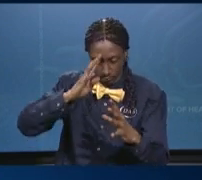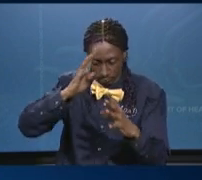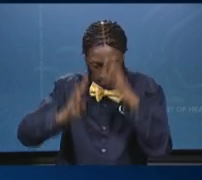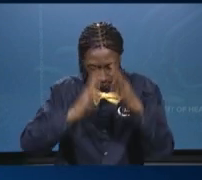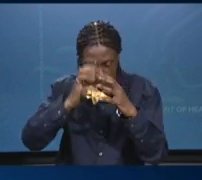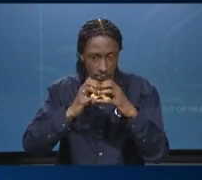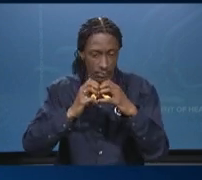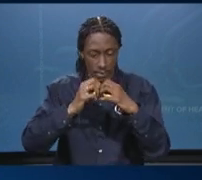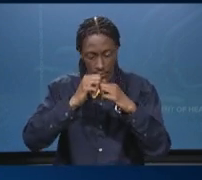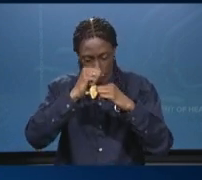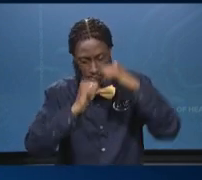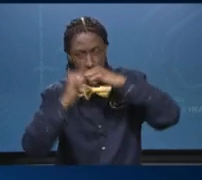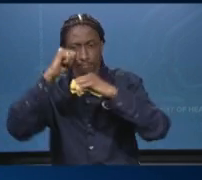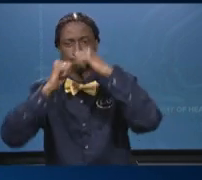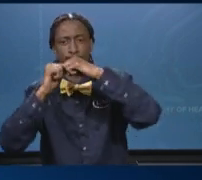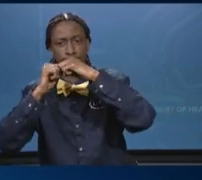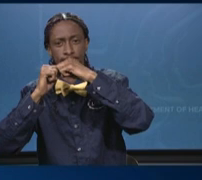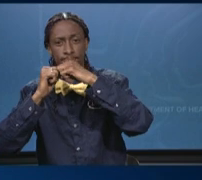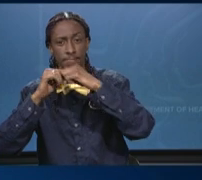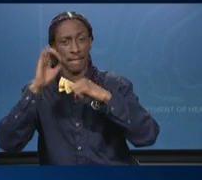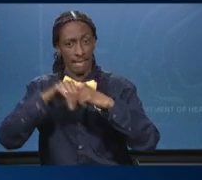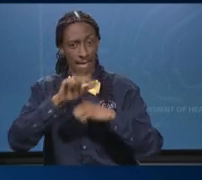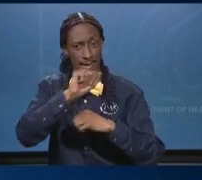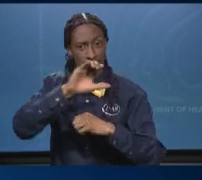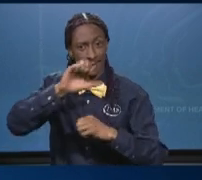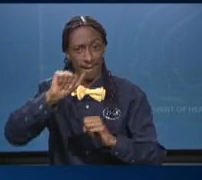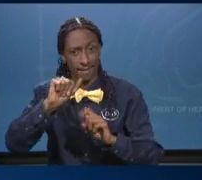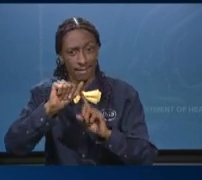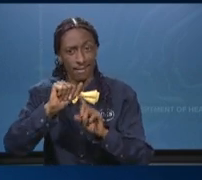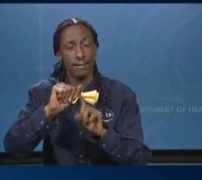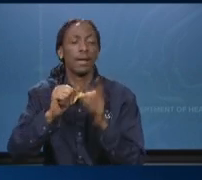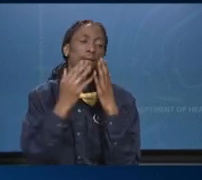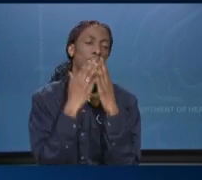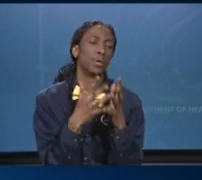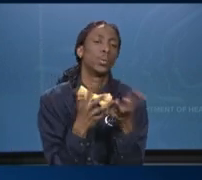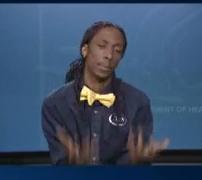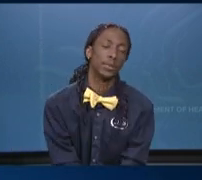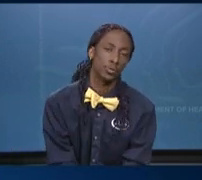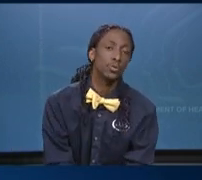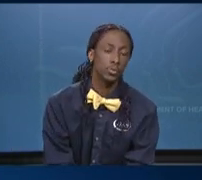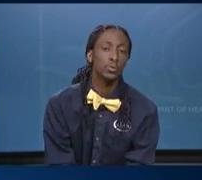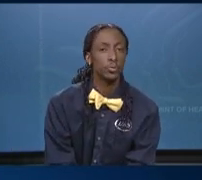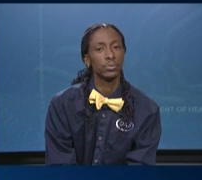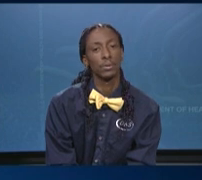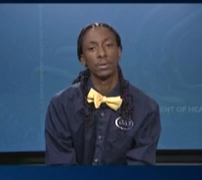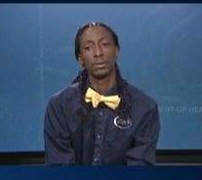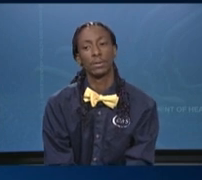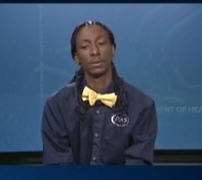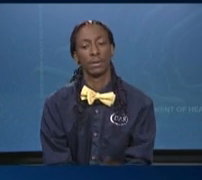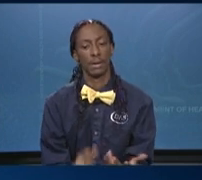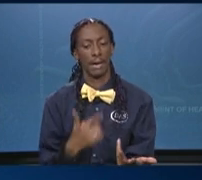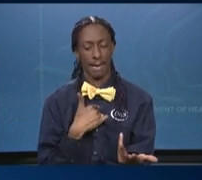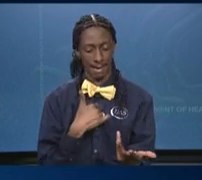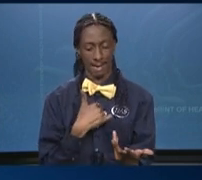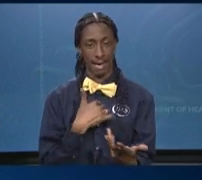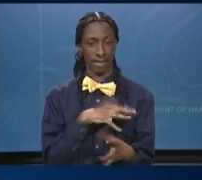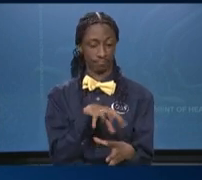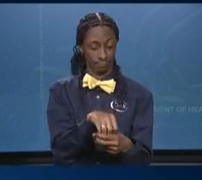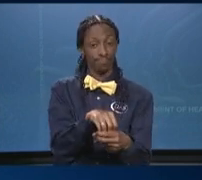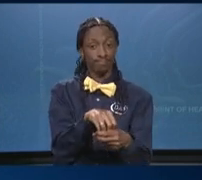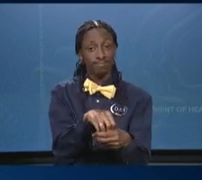implementing the Affordable Care Act, thank you so very much. I count myself among